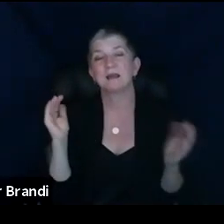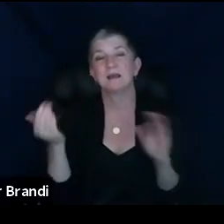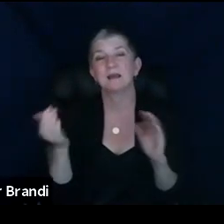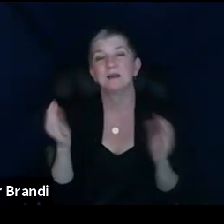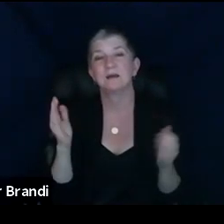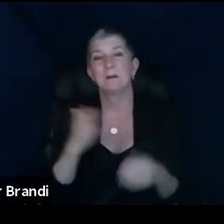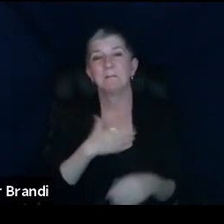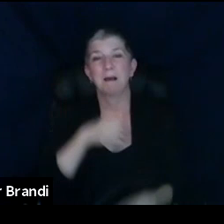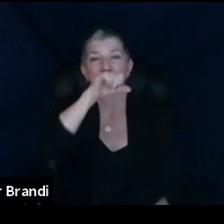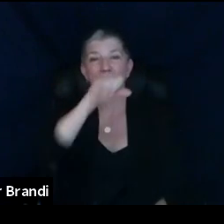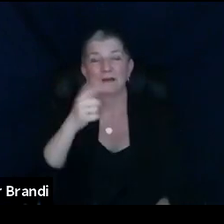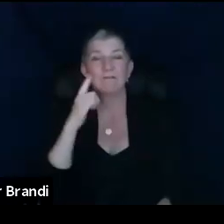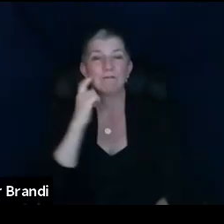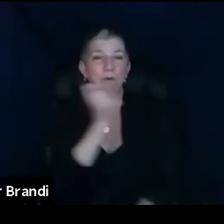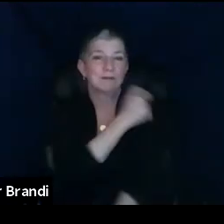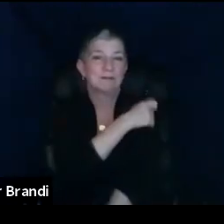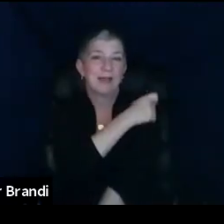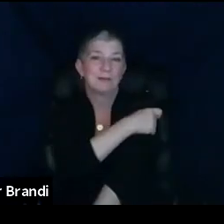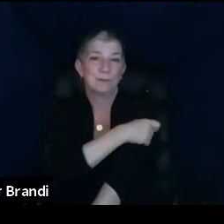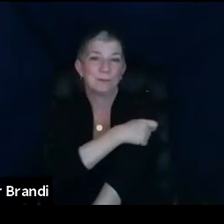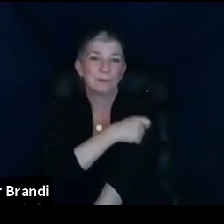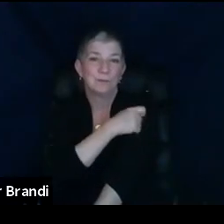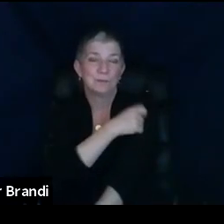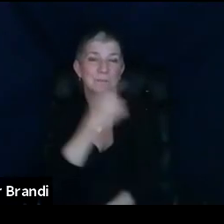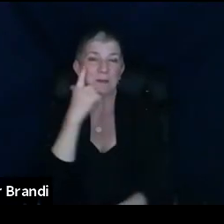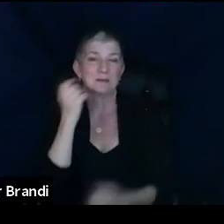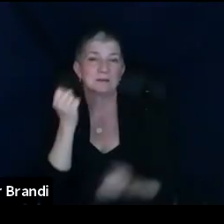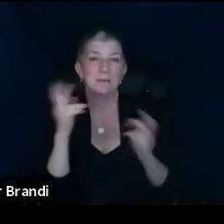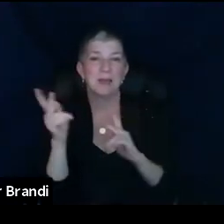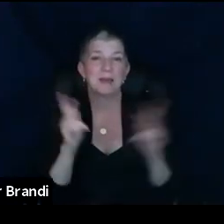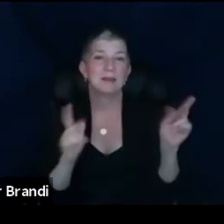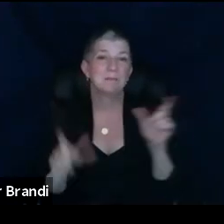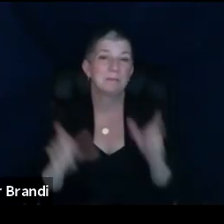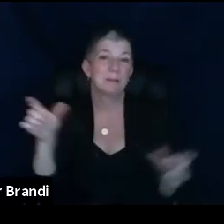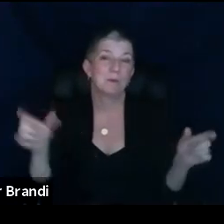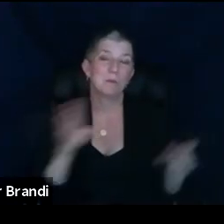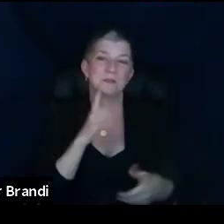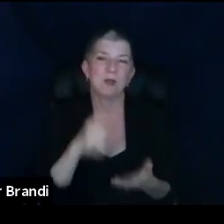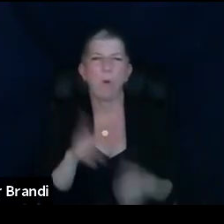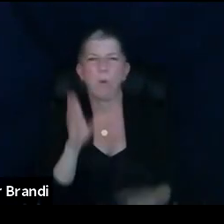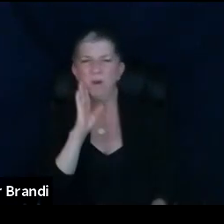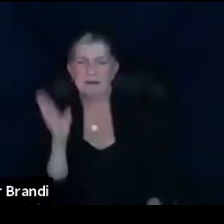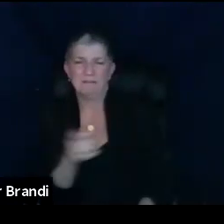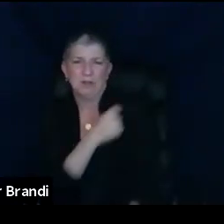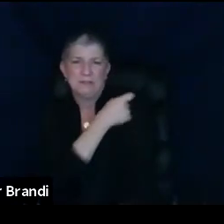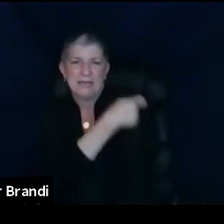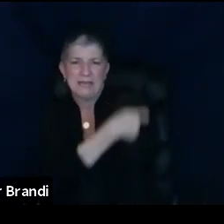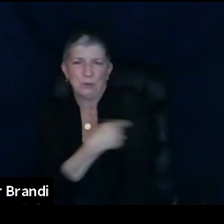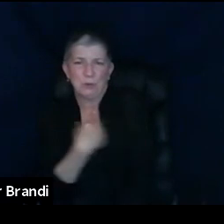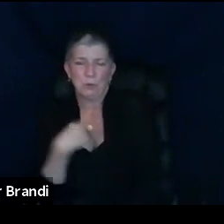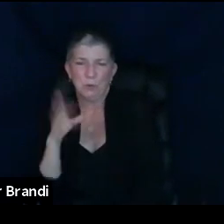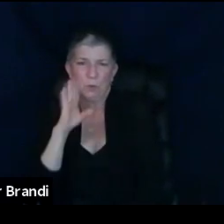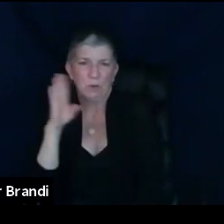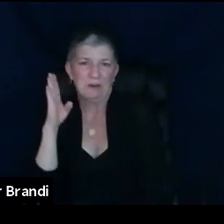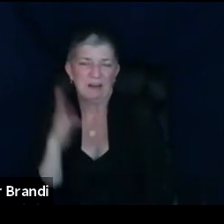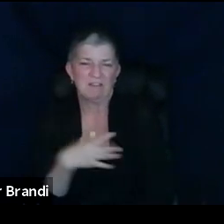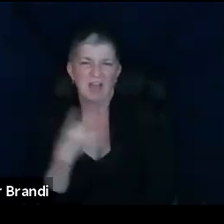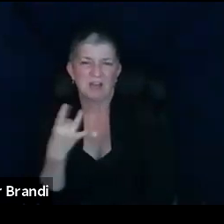tattoos, because there's a lot of people that'll say, oh, I never get a tattoo because I don't like